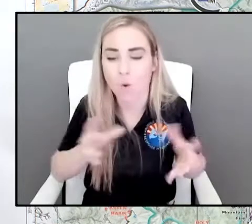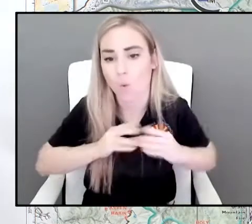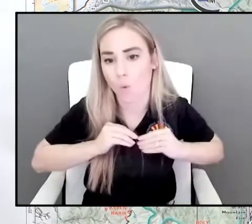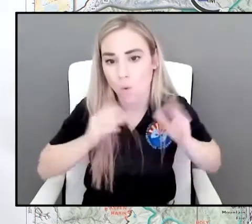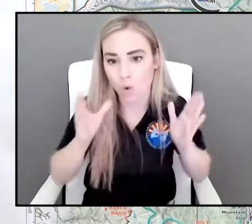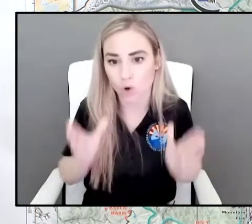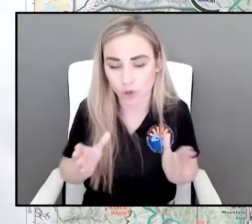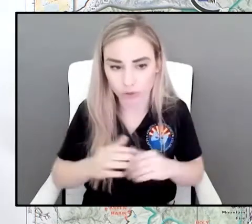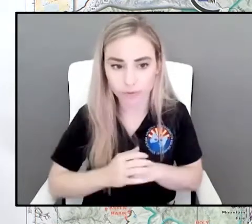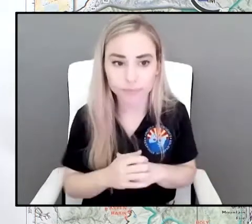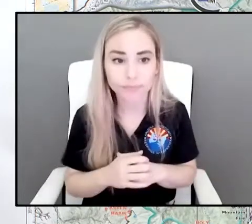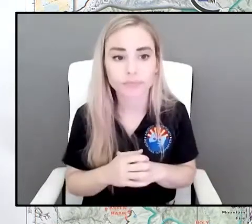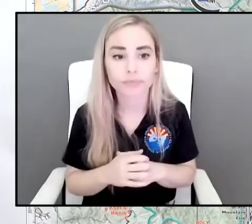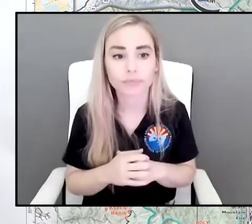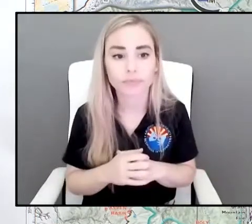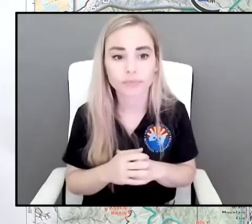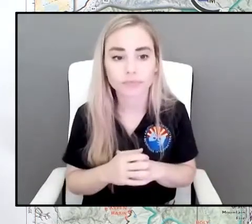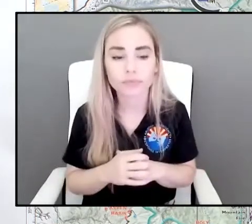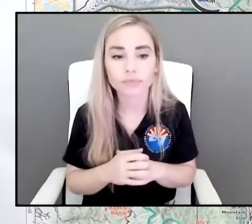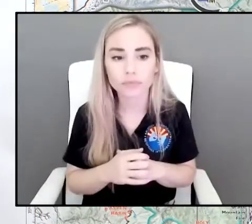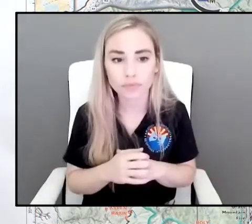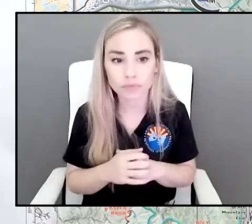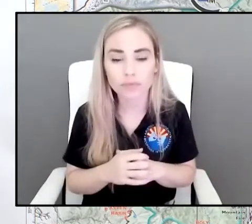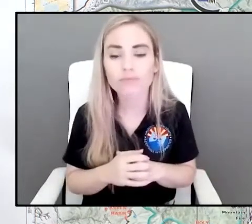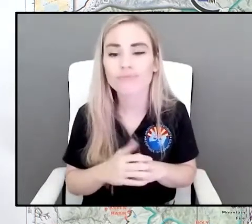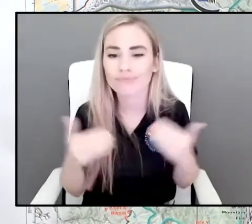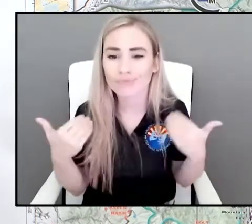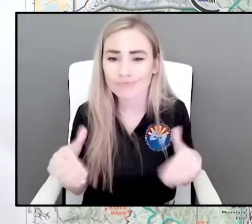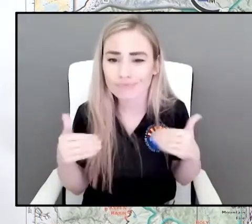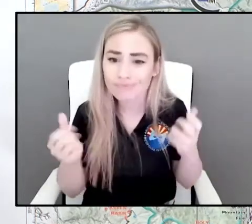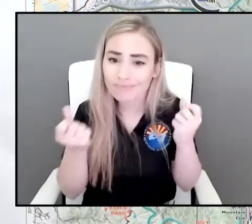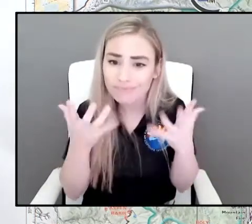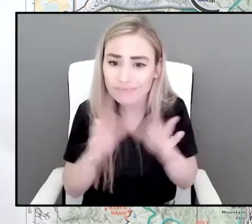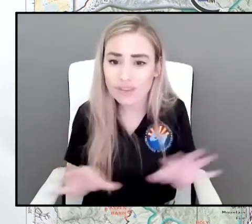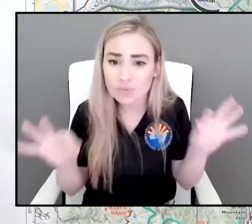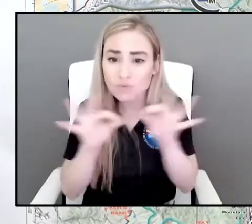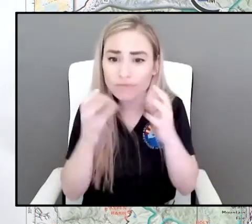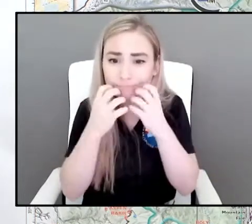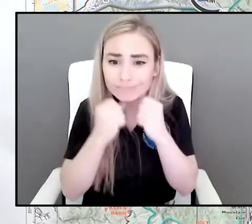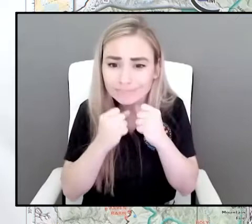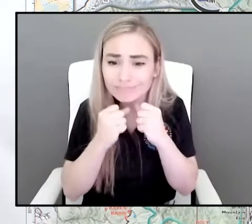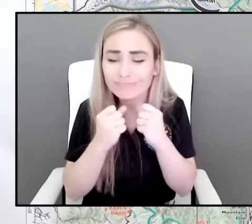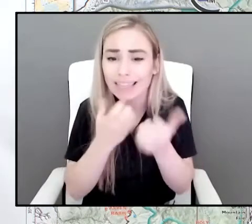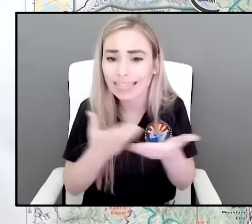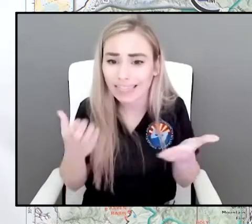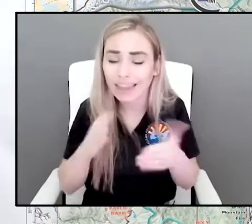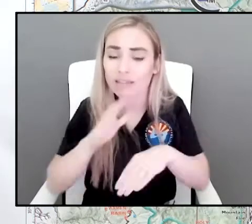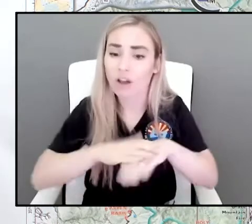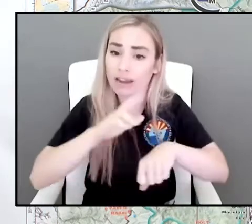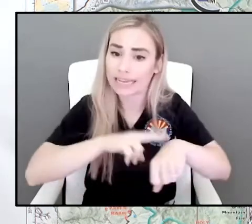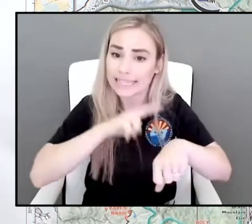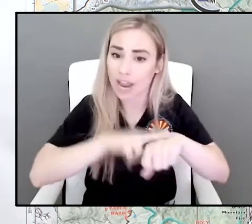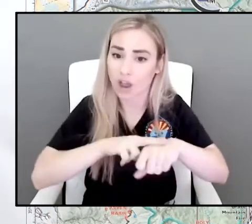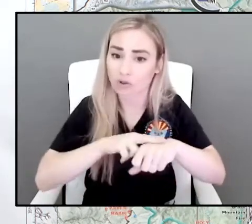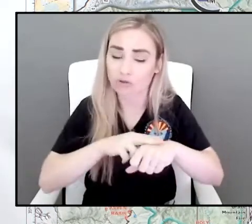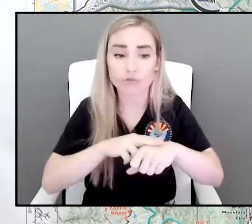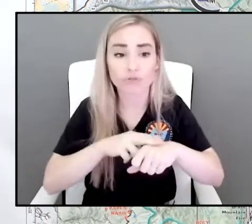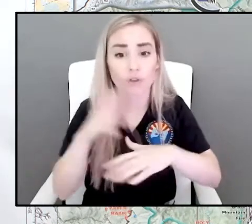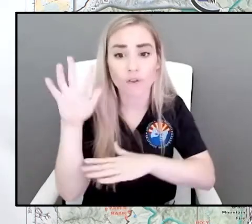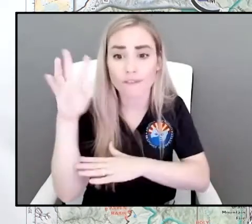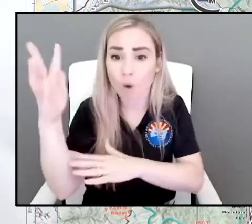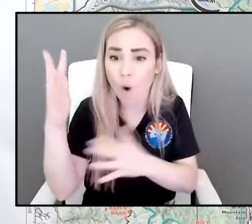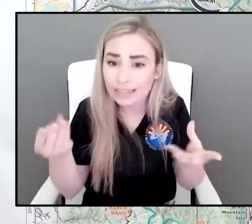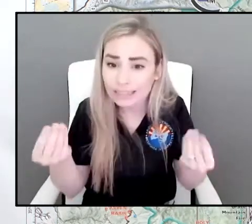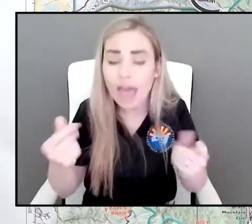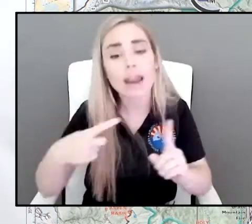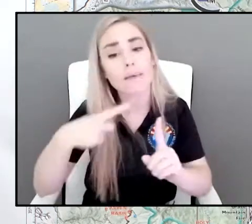ourselves. So it's really those critical values on National Forest Service land, but hopefully we're helping our neighbors who are down